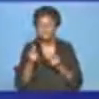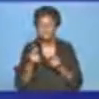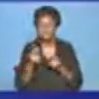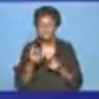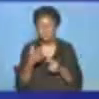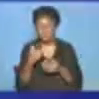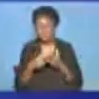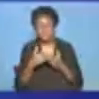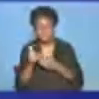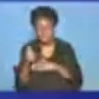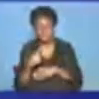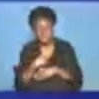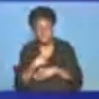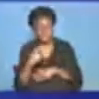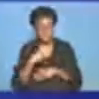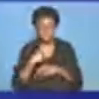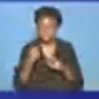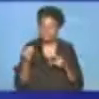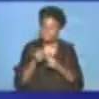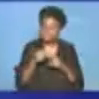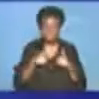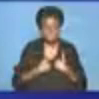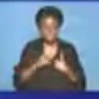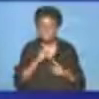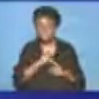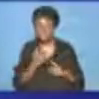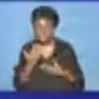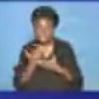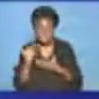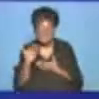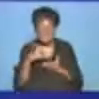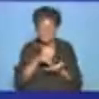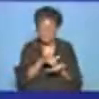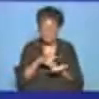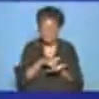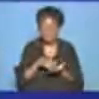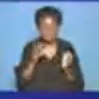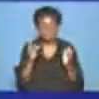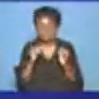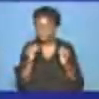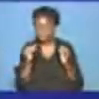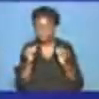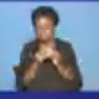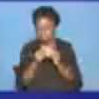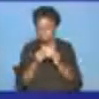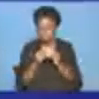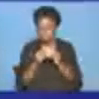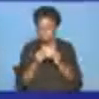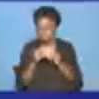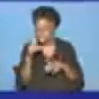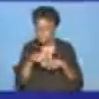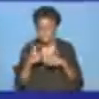was too tired. I was weak. I had no more in me to take any more